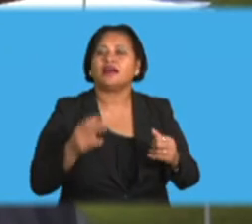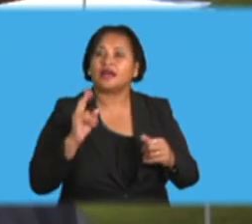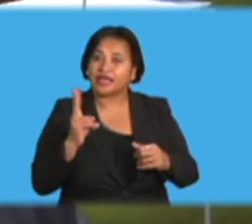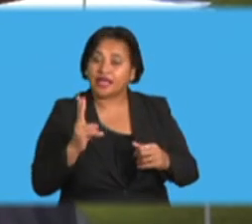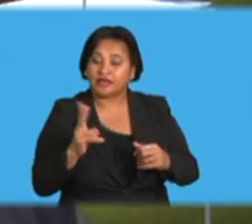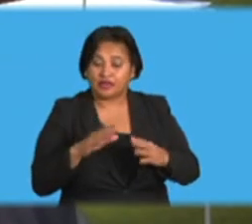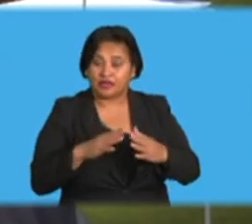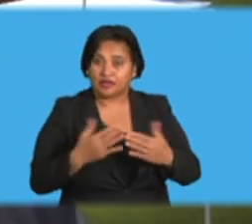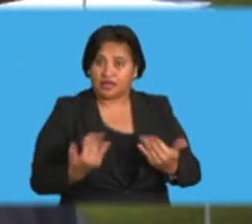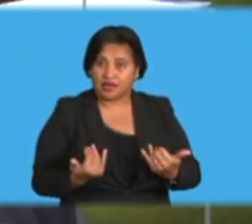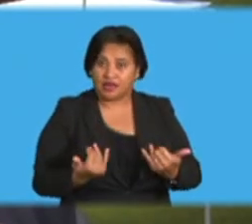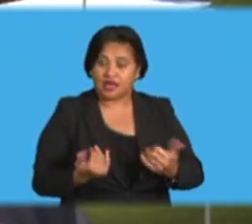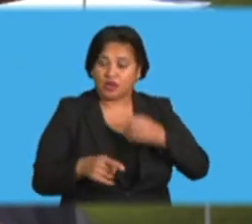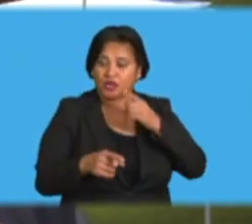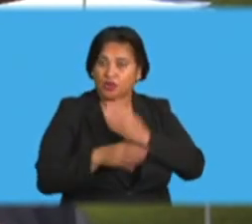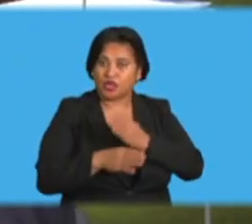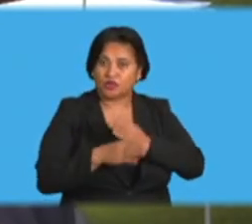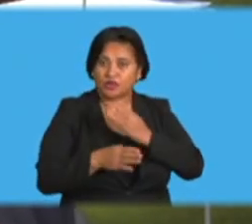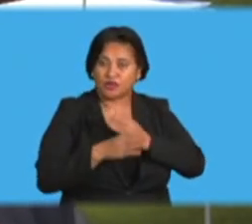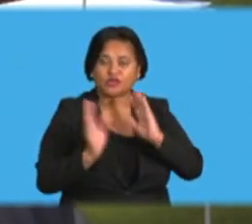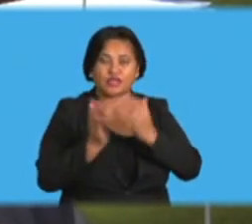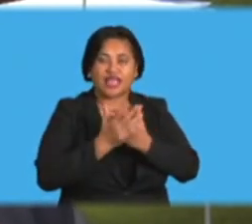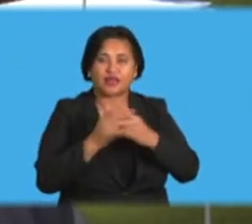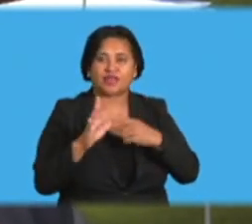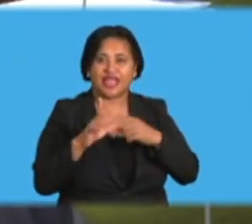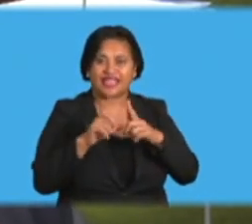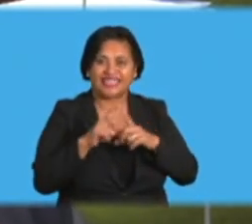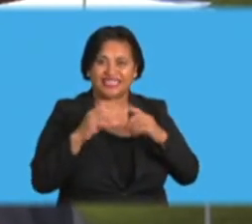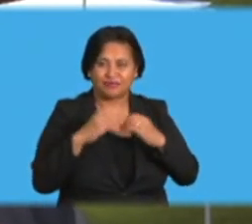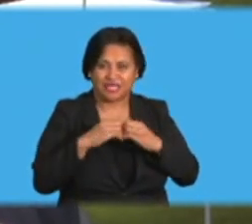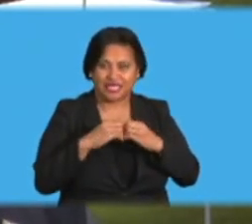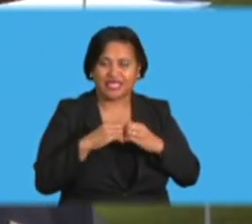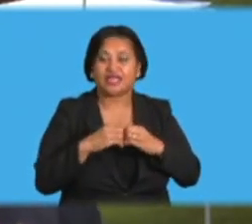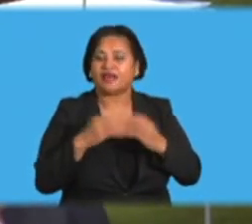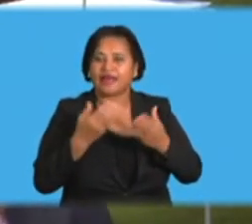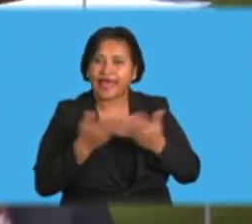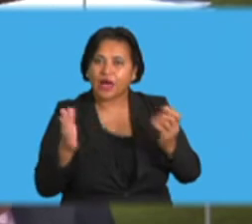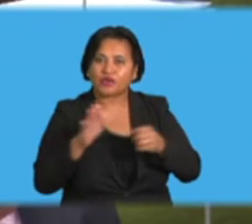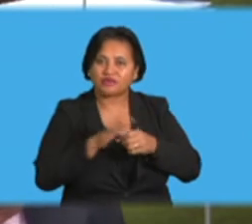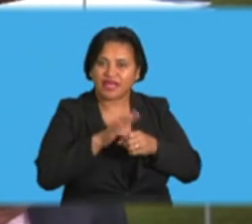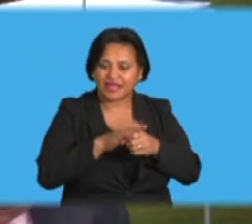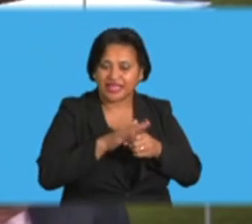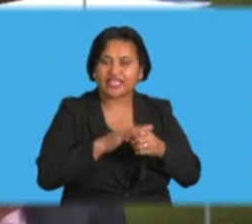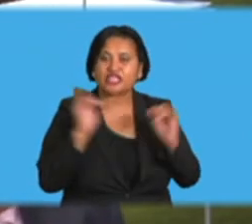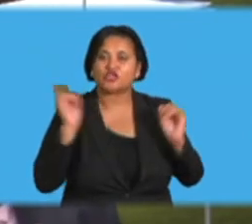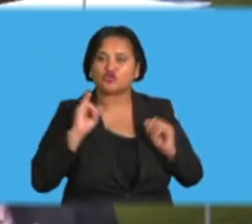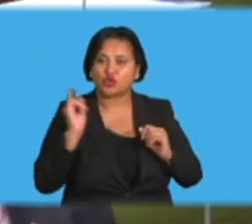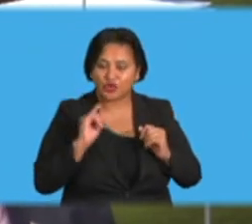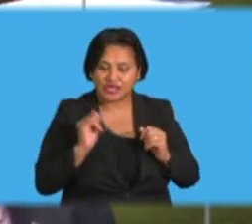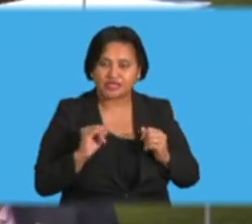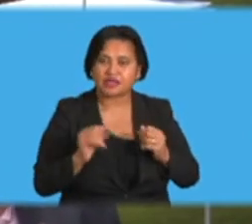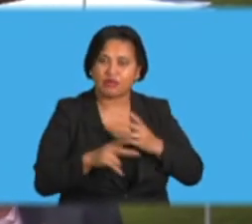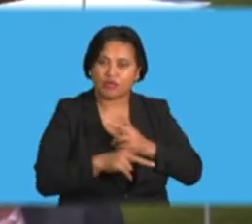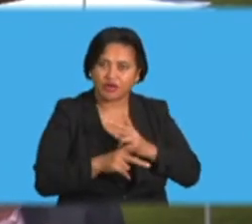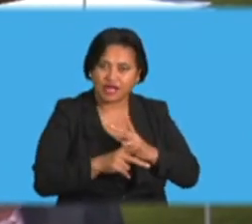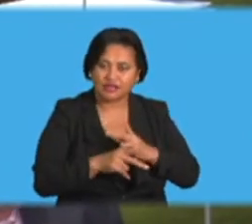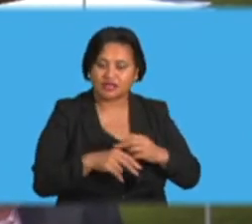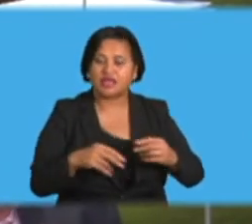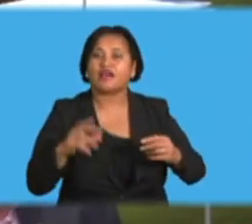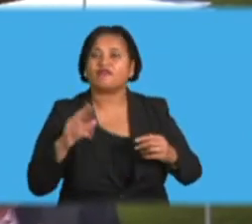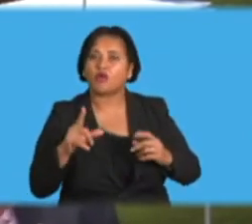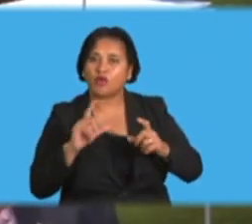working together with the ADB and various other agencies in respect of developing and designing insurance products, financial instruments for better climate